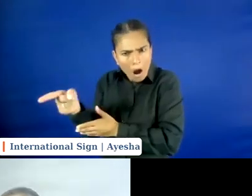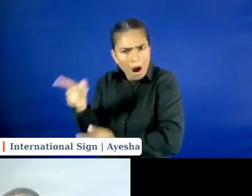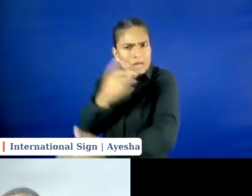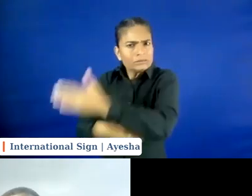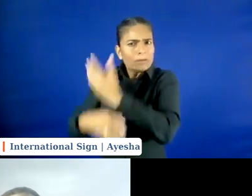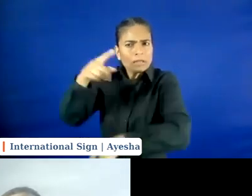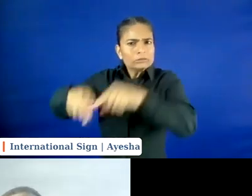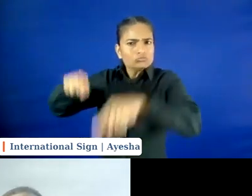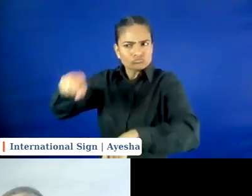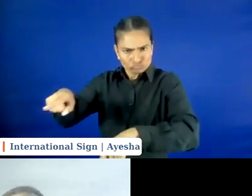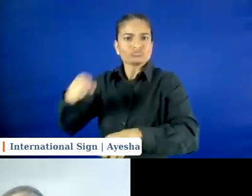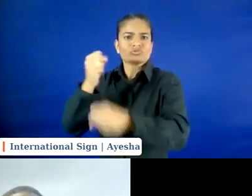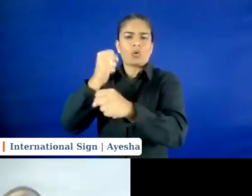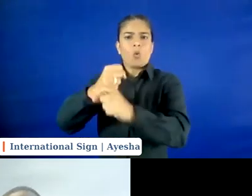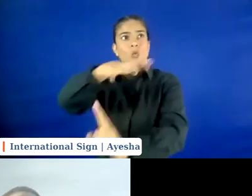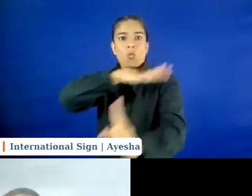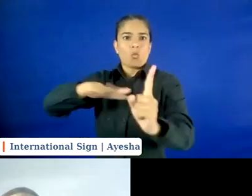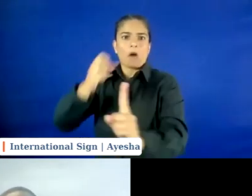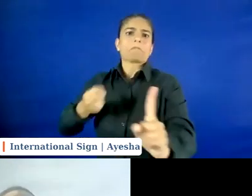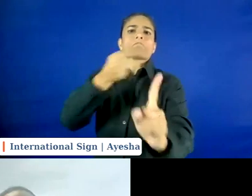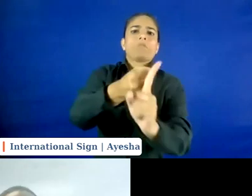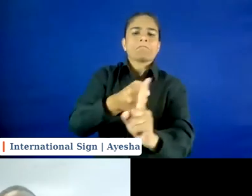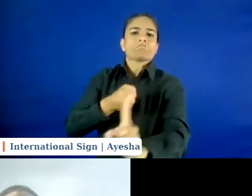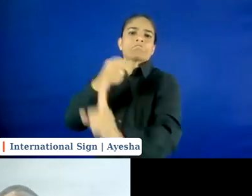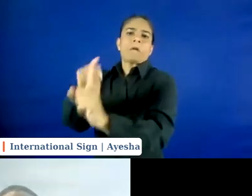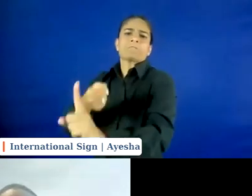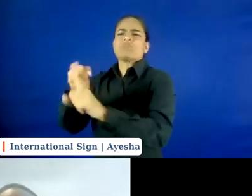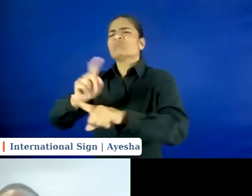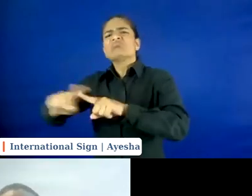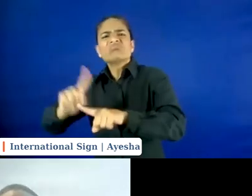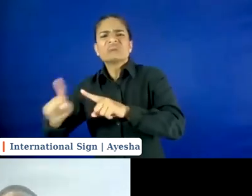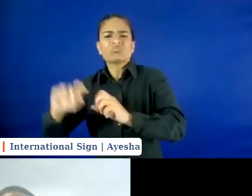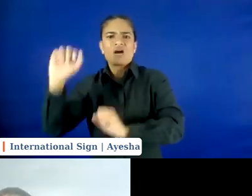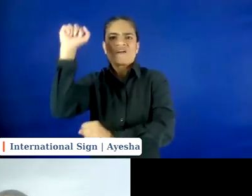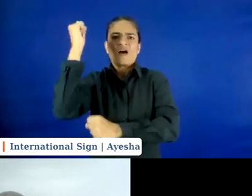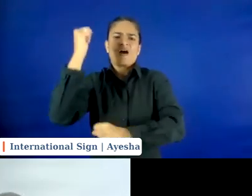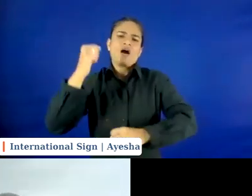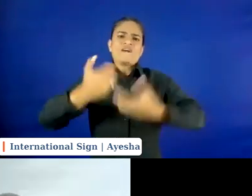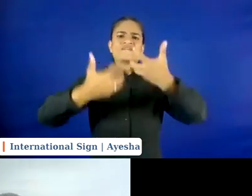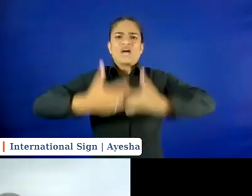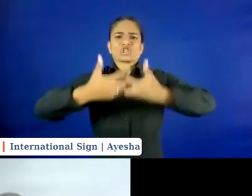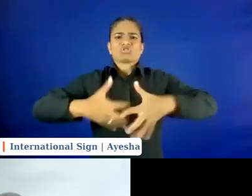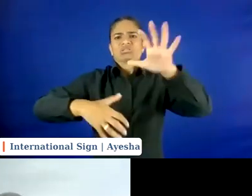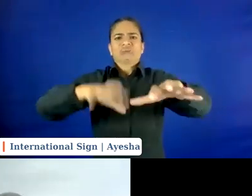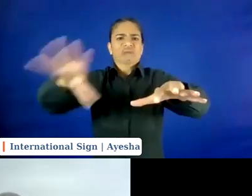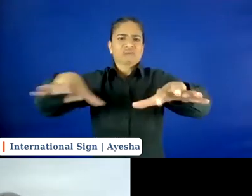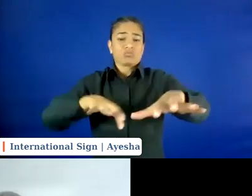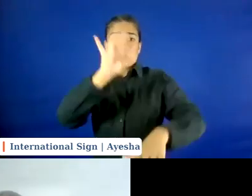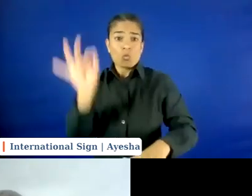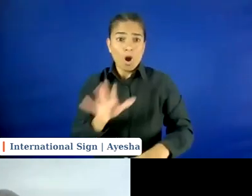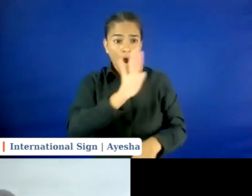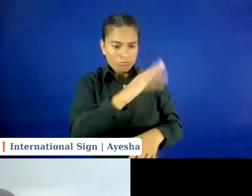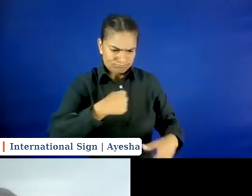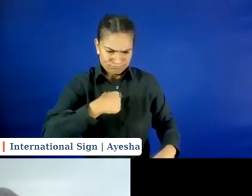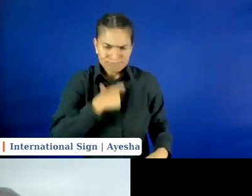within their different factory settings because of the nature of the impairment they have. Thank you,